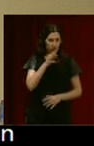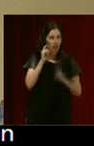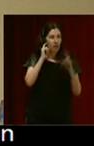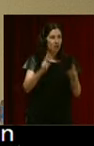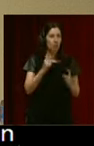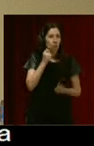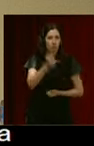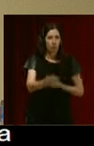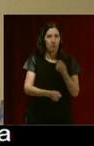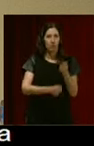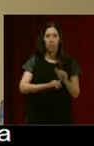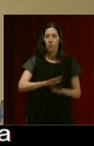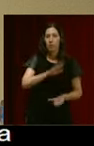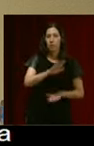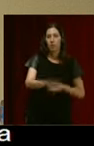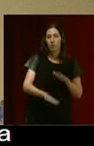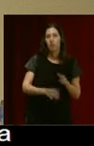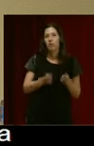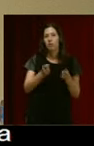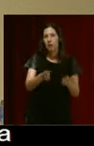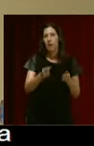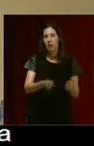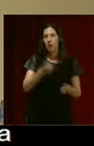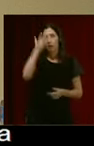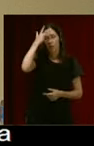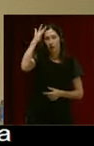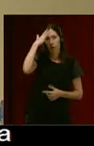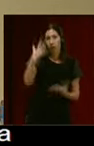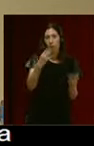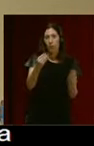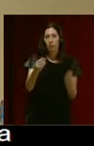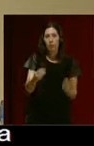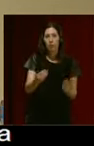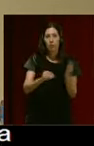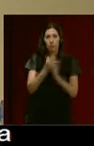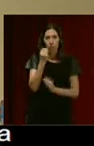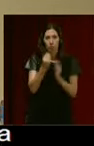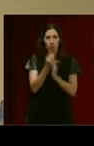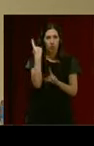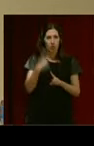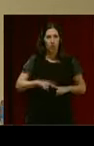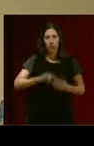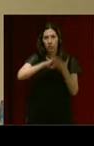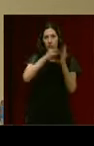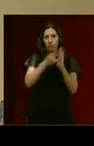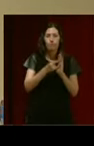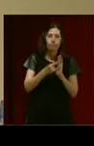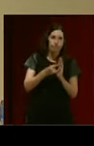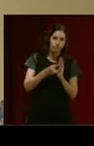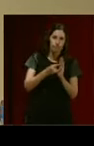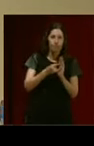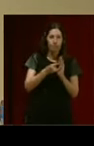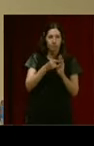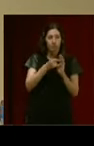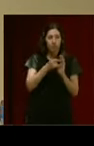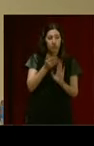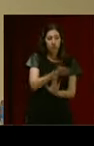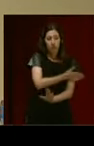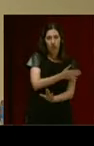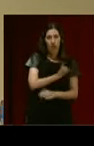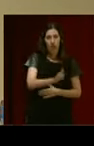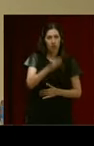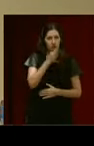But introducing robots in the day-to-day life of these individuals is no picnic. So the idea is to